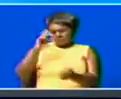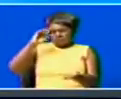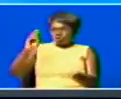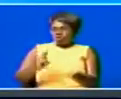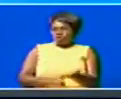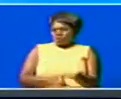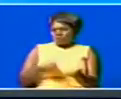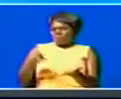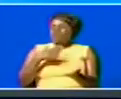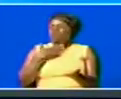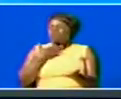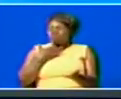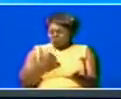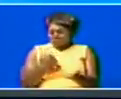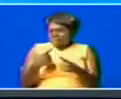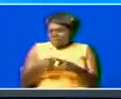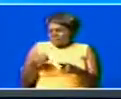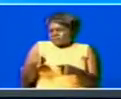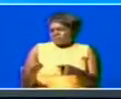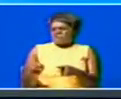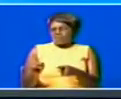recognition they have been yearning for,